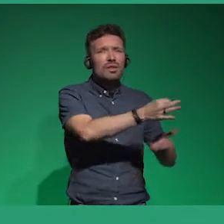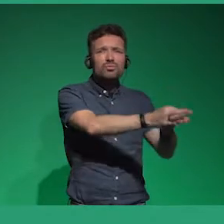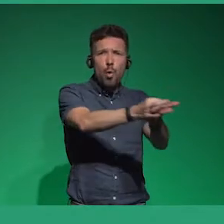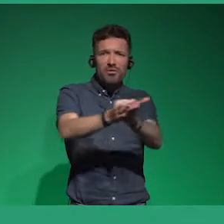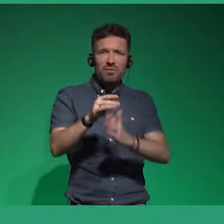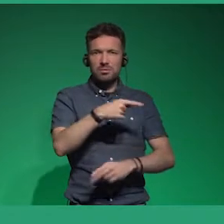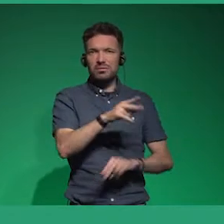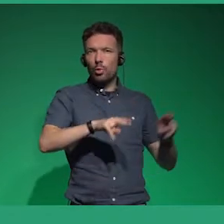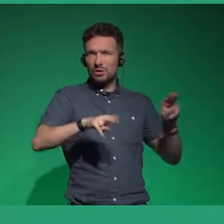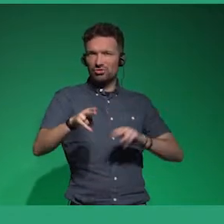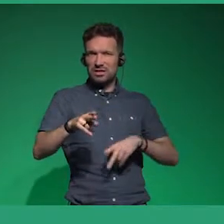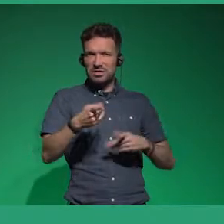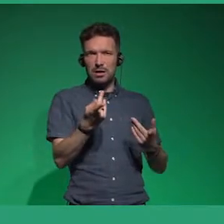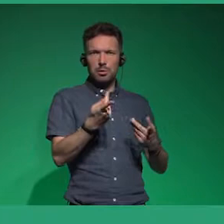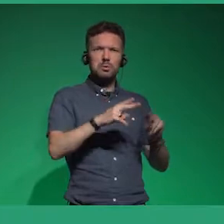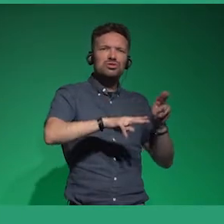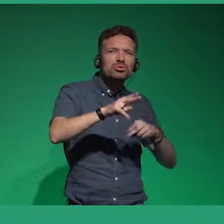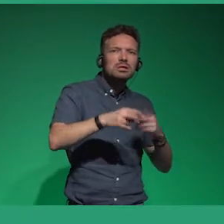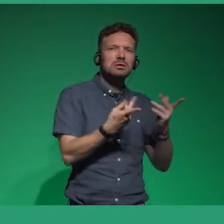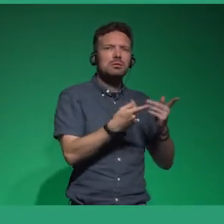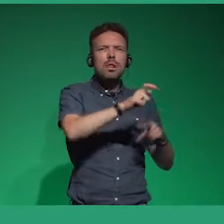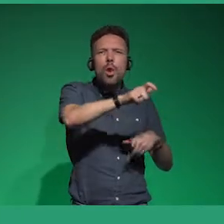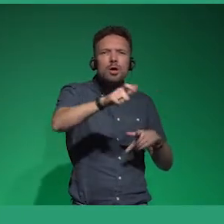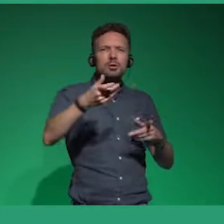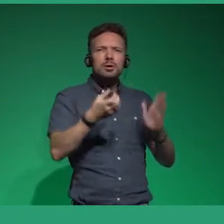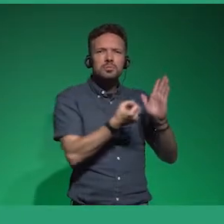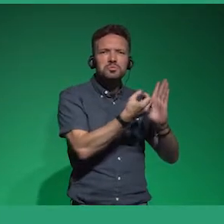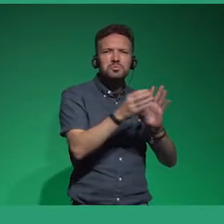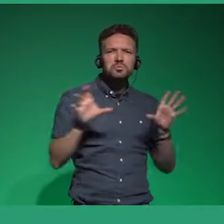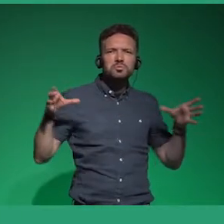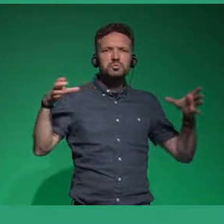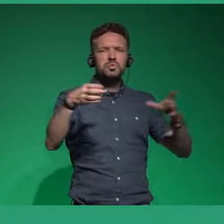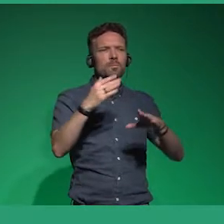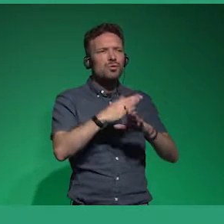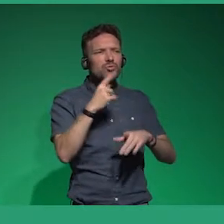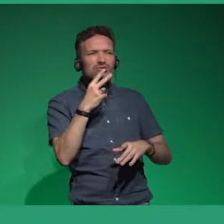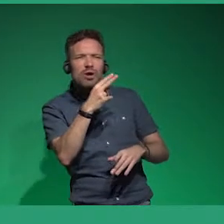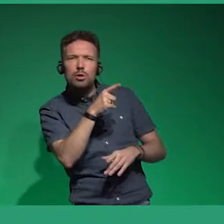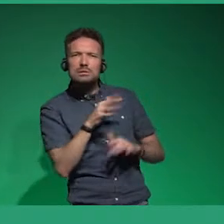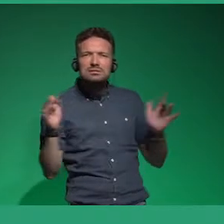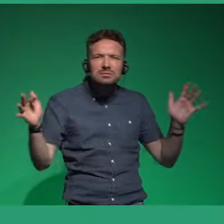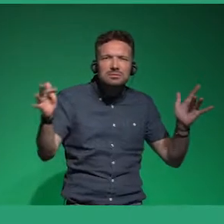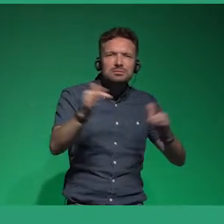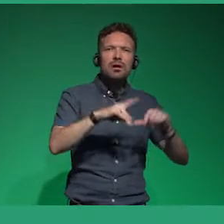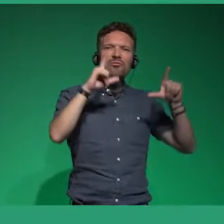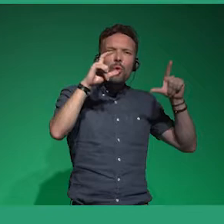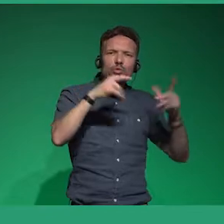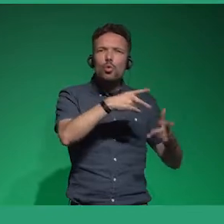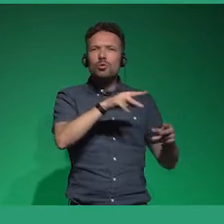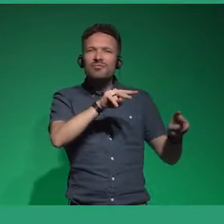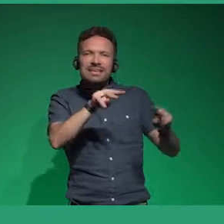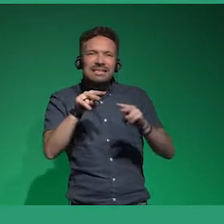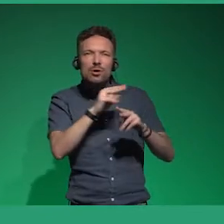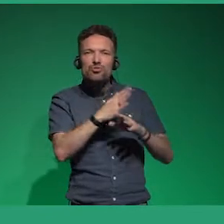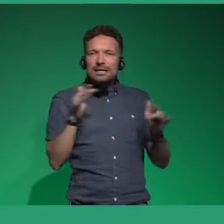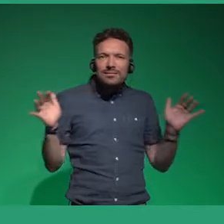collected a lot of data and material and images and videos and sounds and yeah, so there's